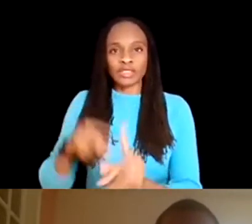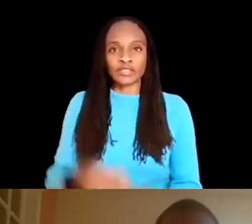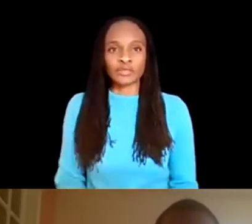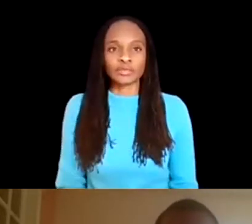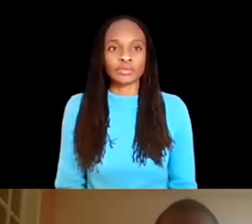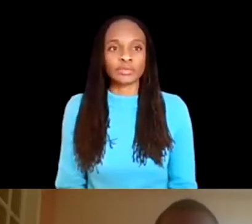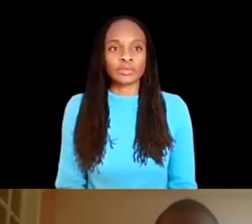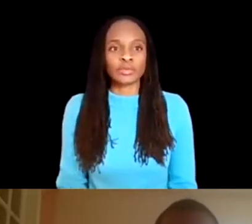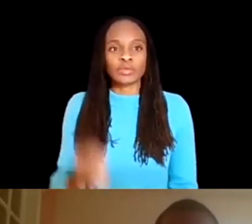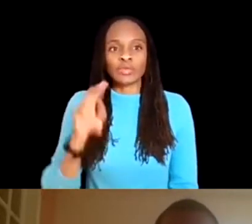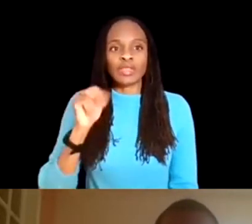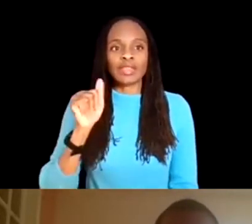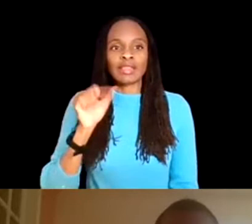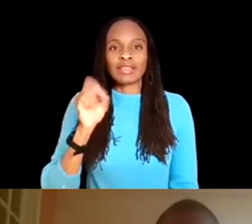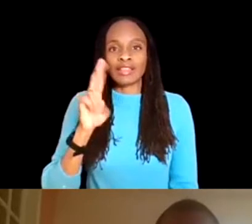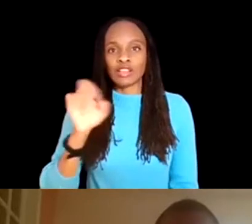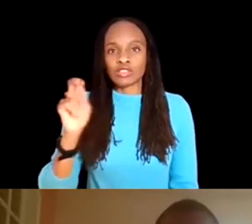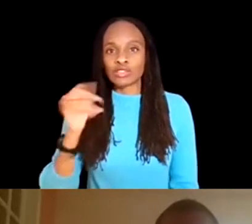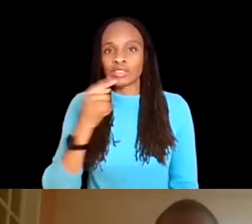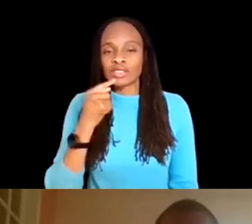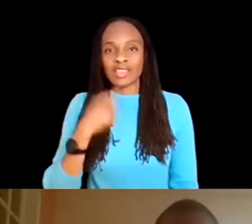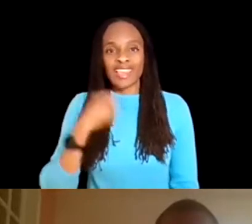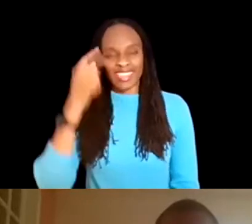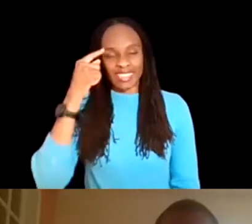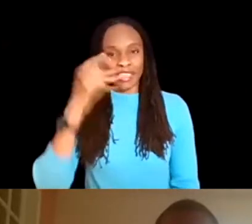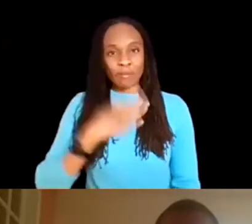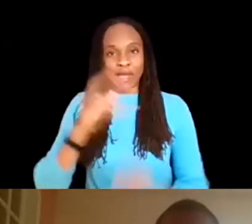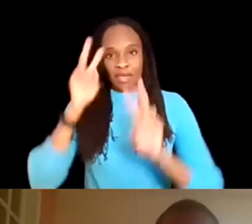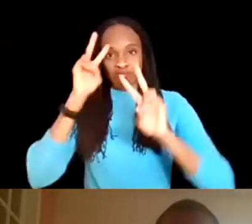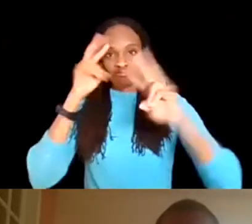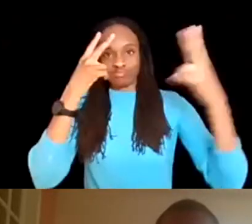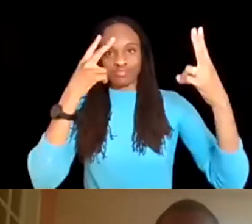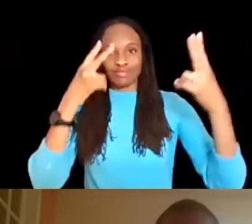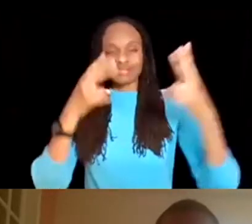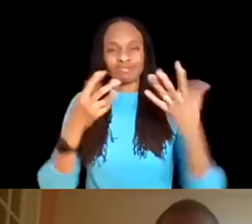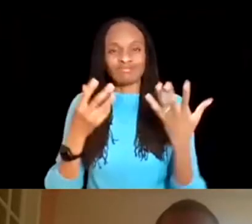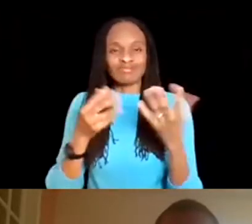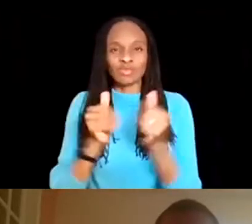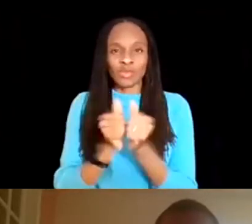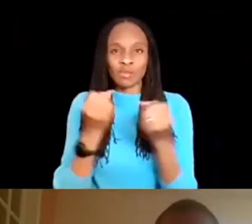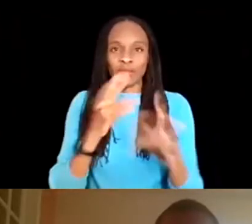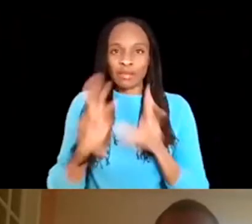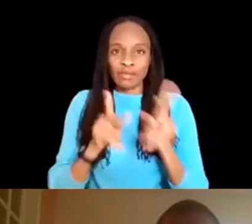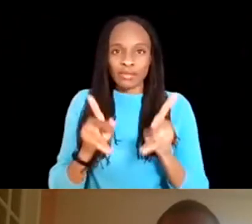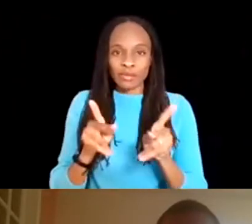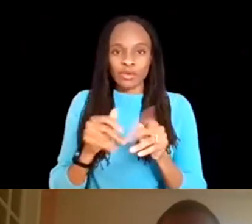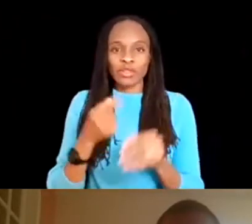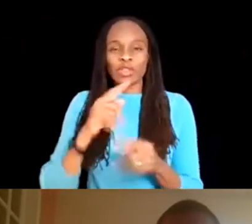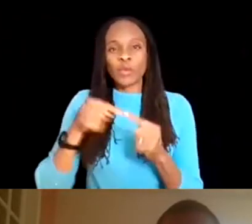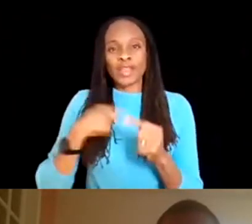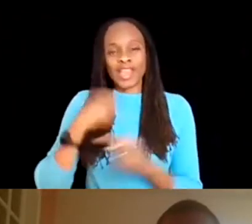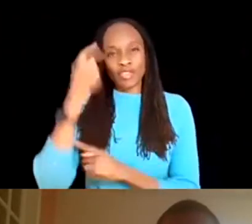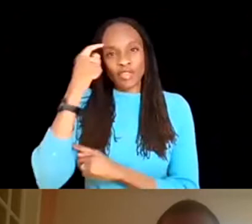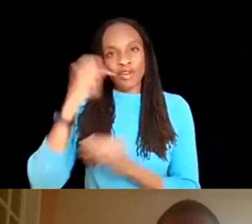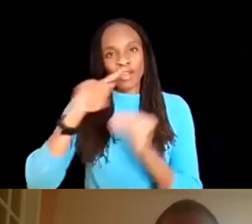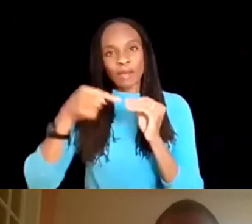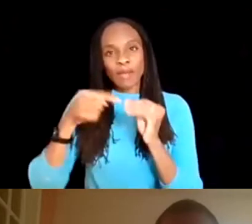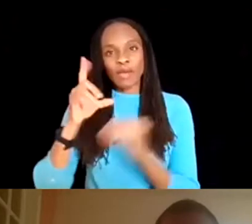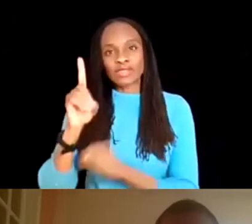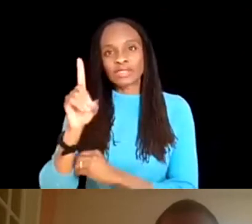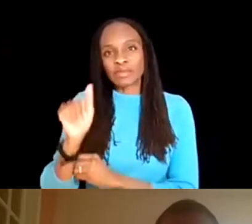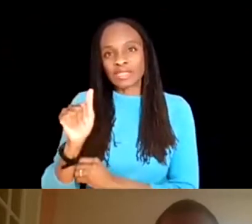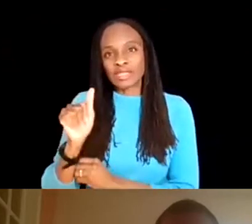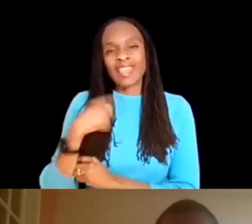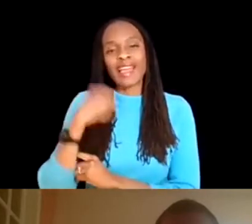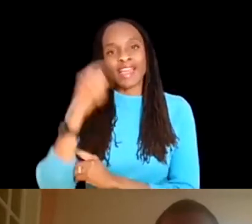my misconceptions were like a lot of people's misconceptions. When I thought about disability, I thought